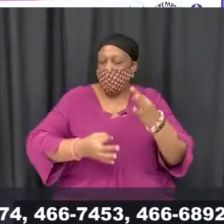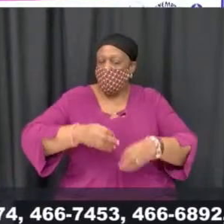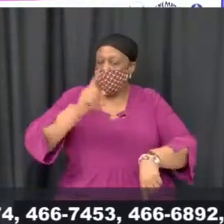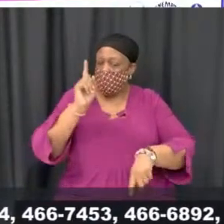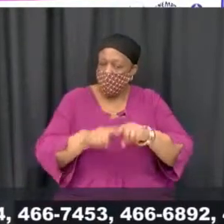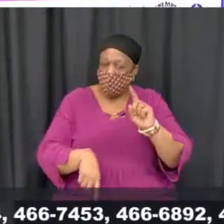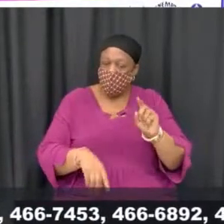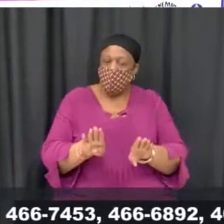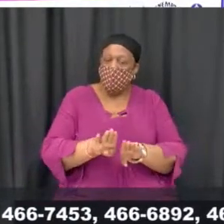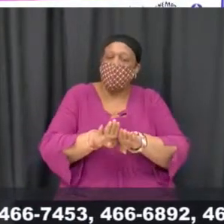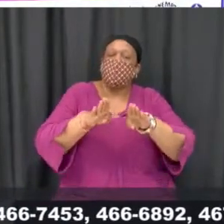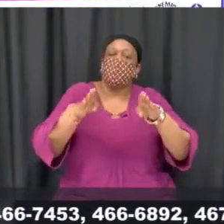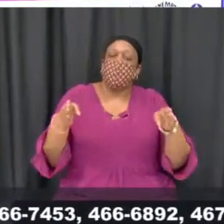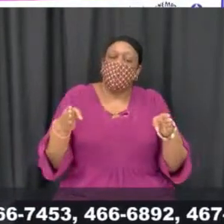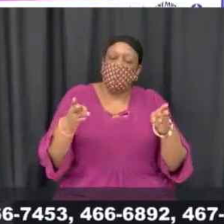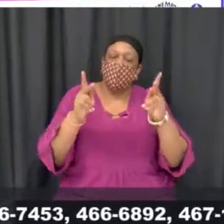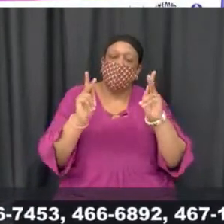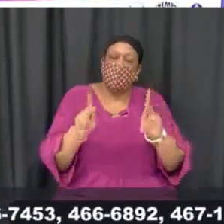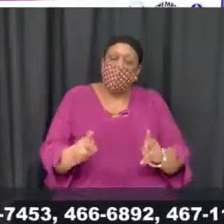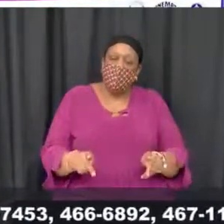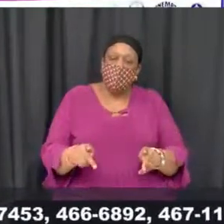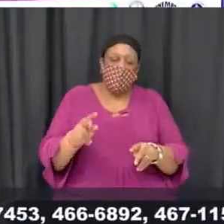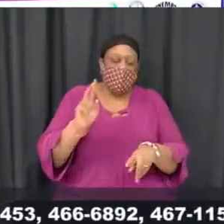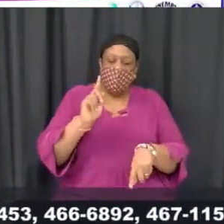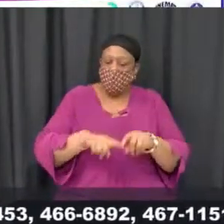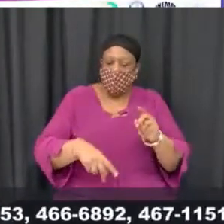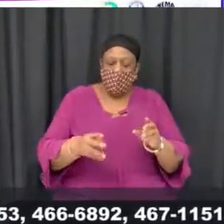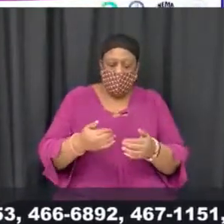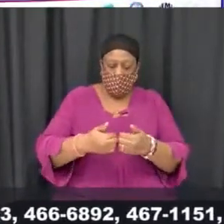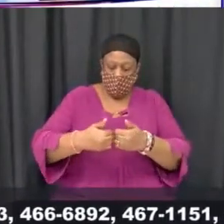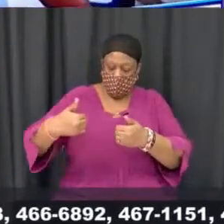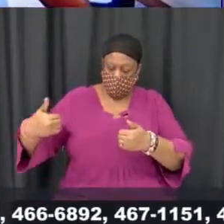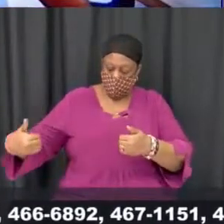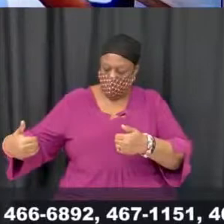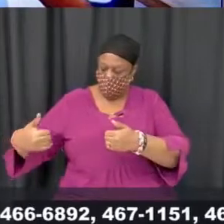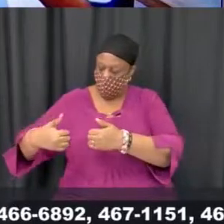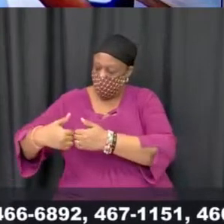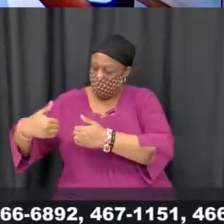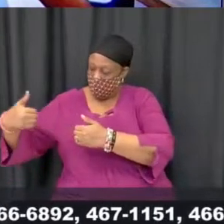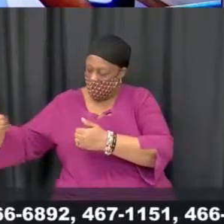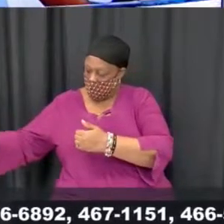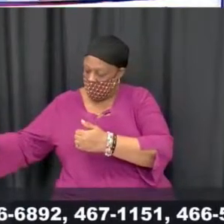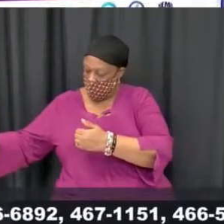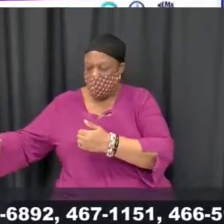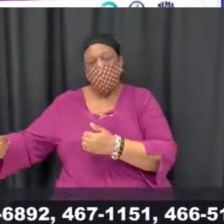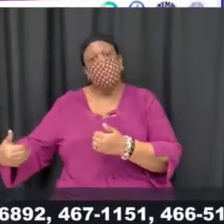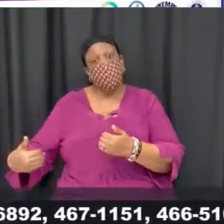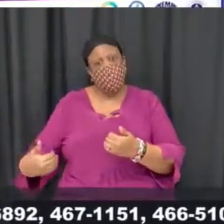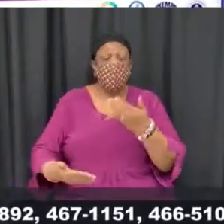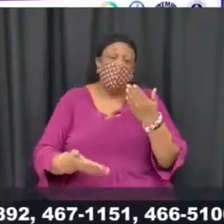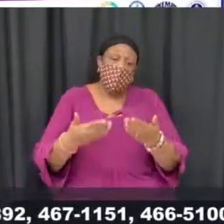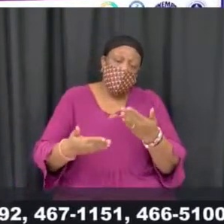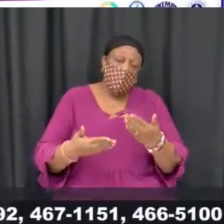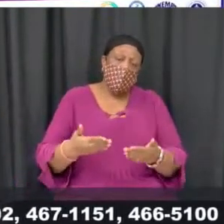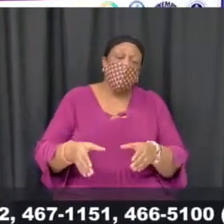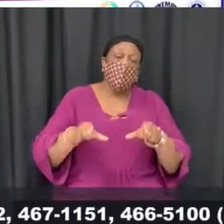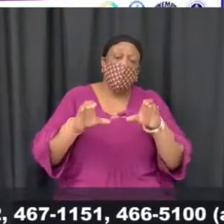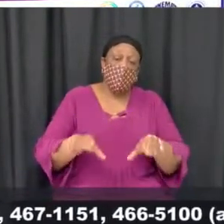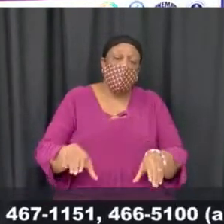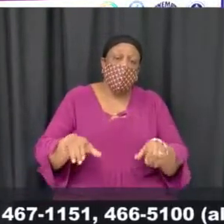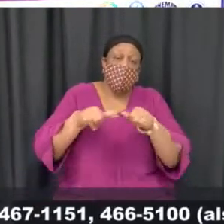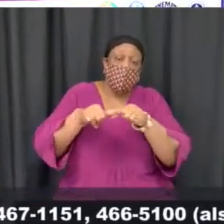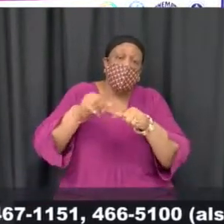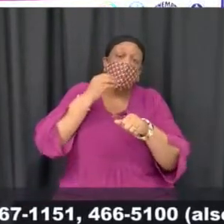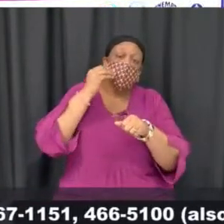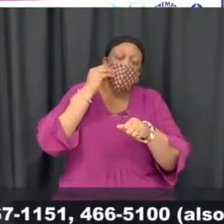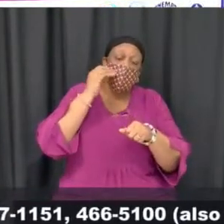operations by its employees practicing social and physical distancing, it shall allow its employees to work remotely from